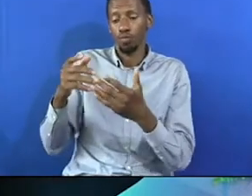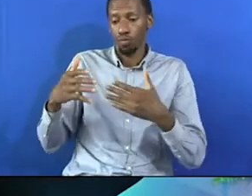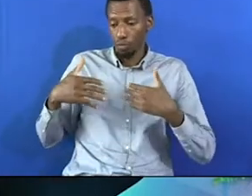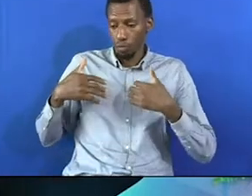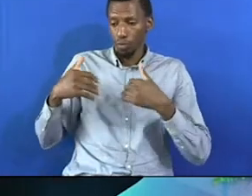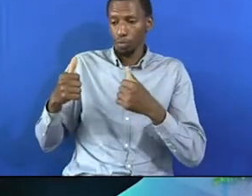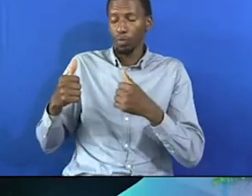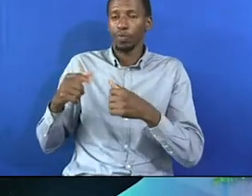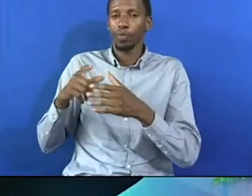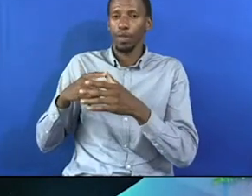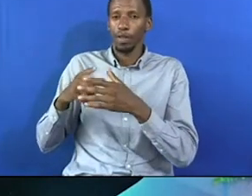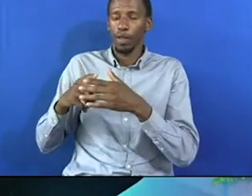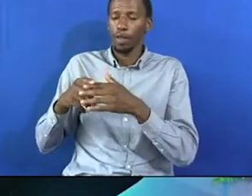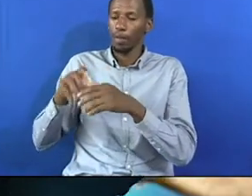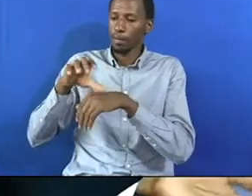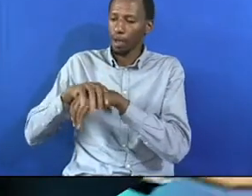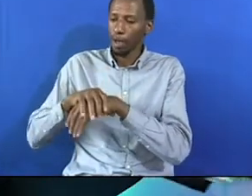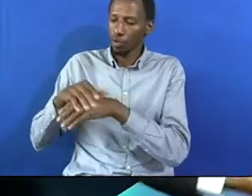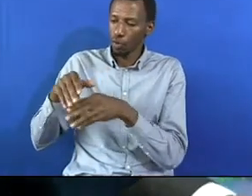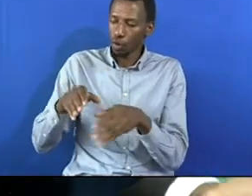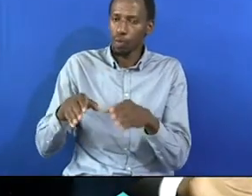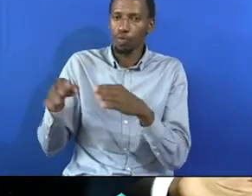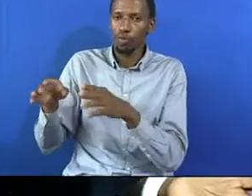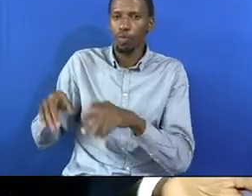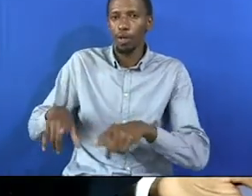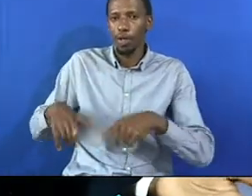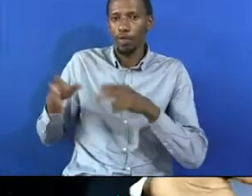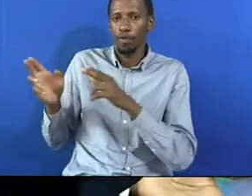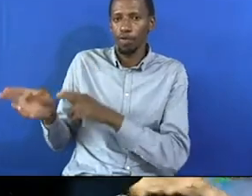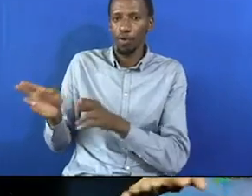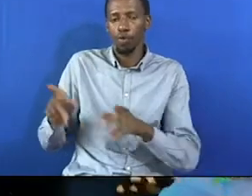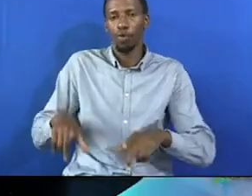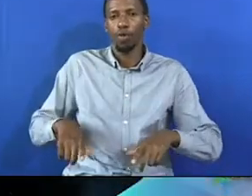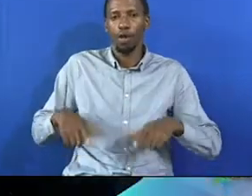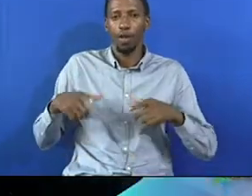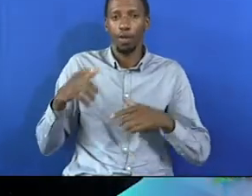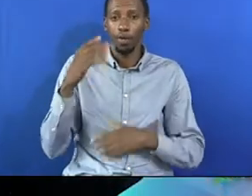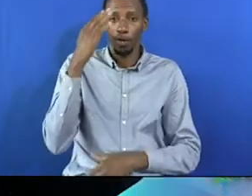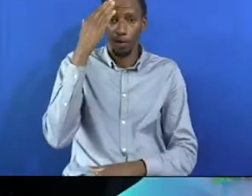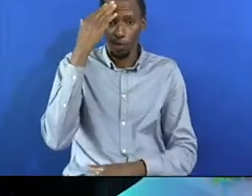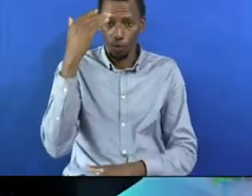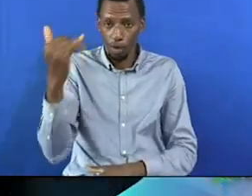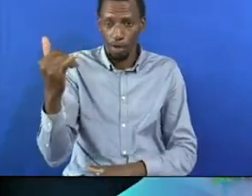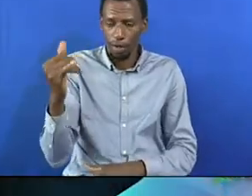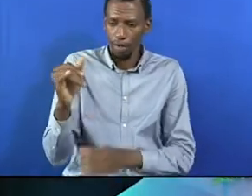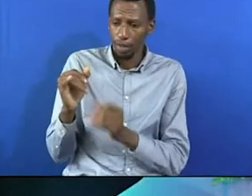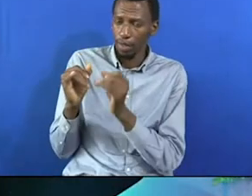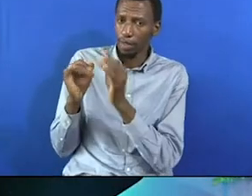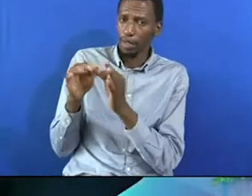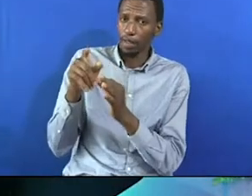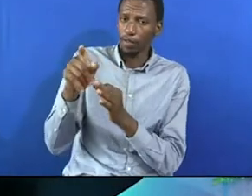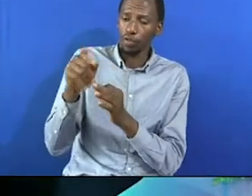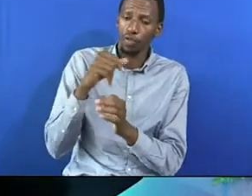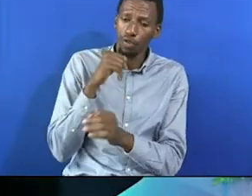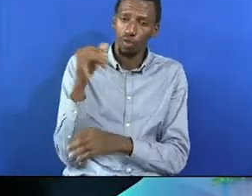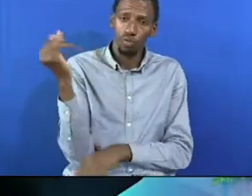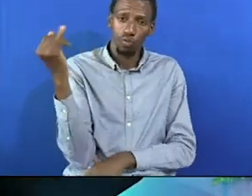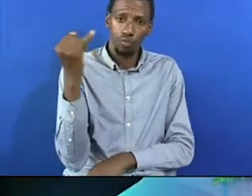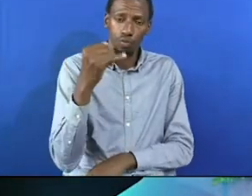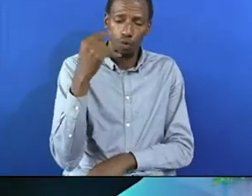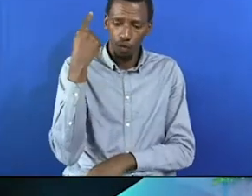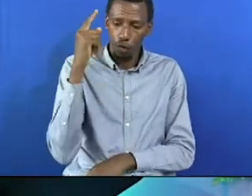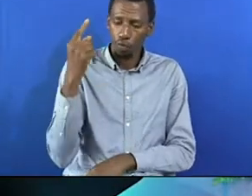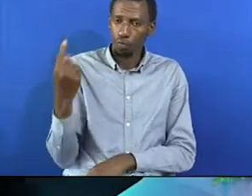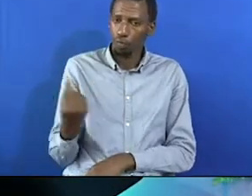and get a chance to live a normal life. You understand what we are saying? Because if you are not designed for singlehood,